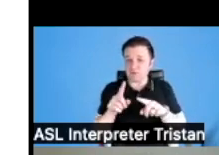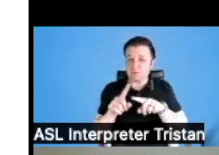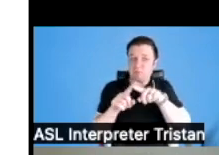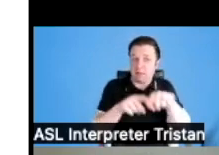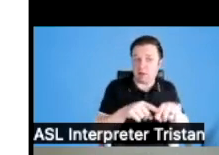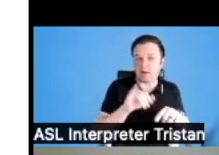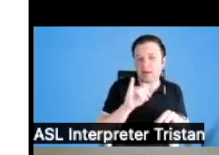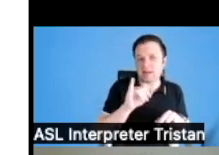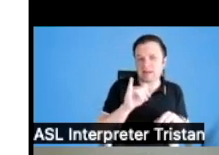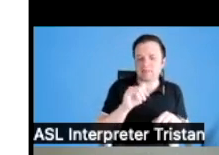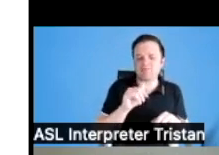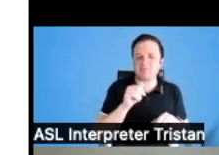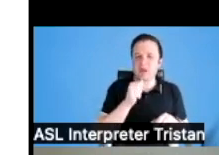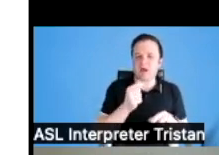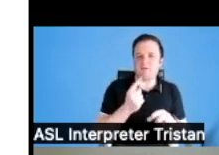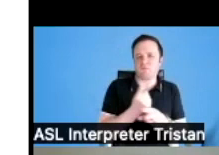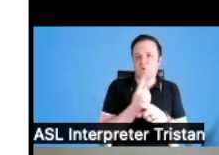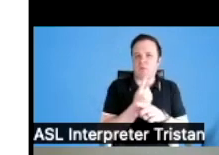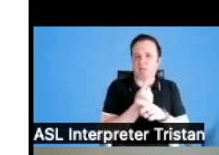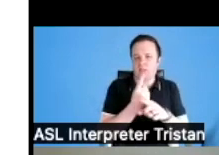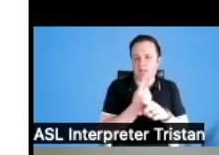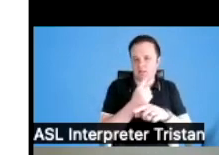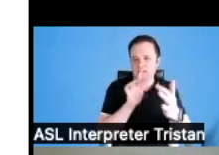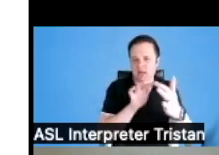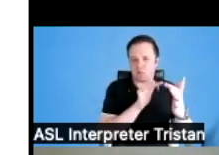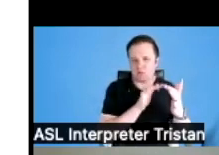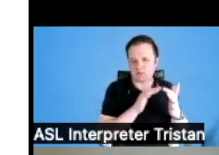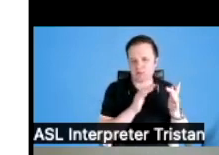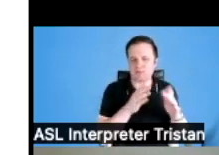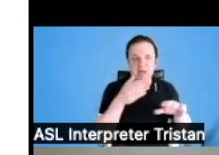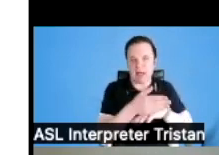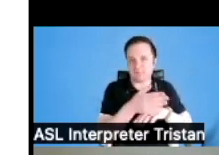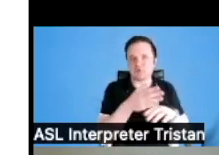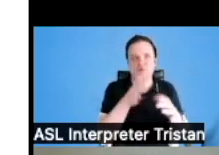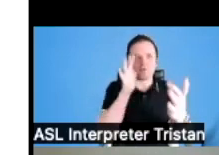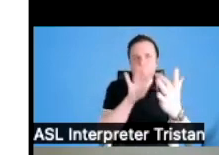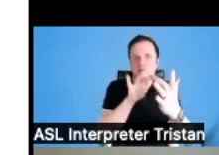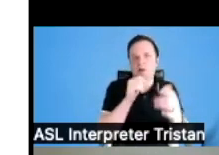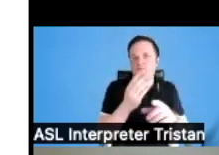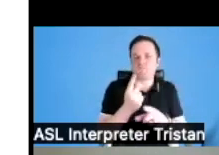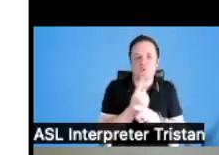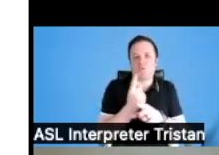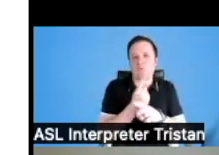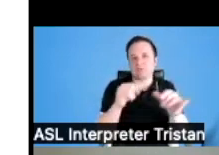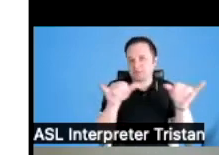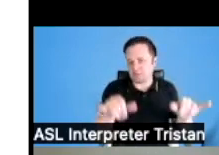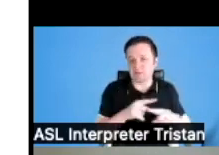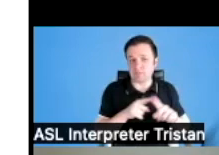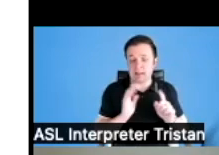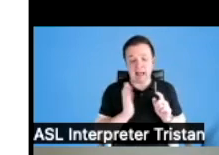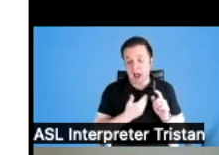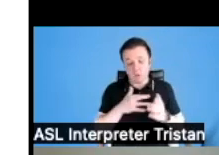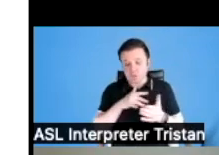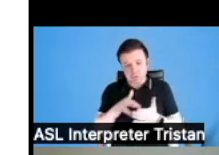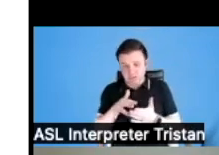both before and during and after they reach out to formal systems. But our study was